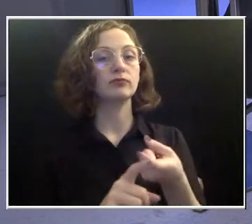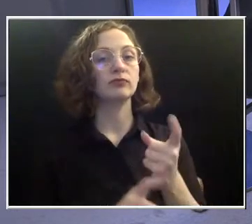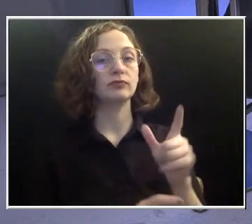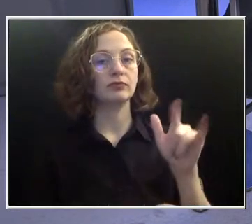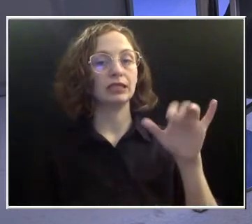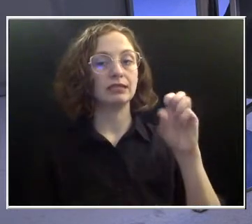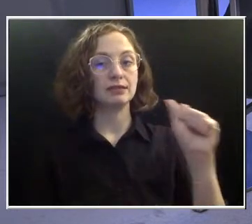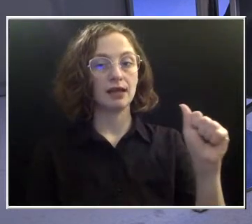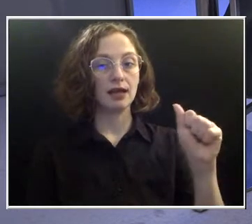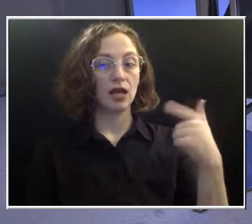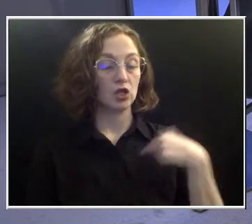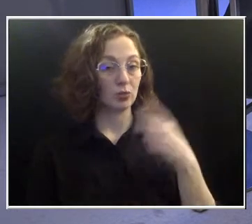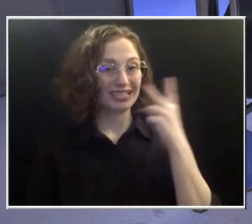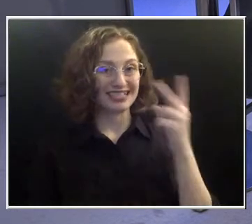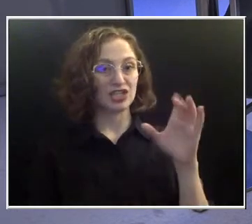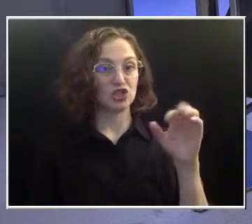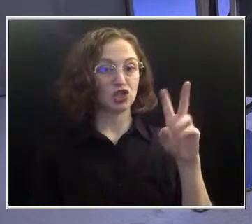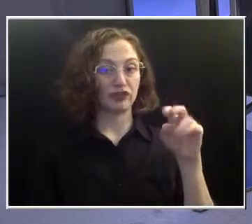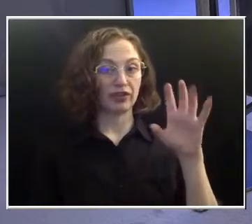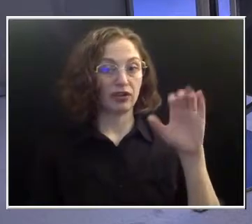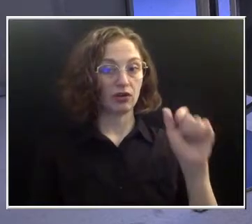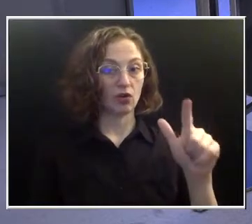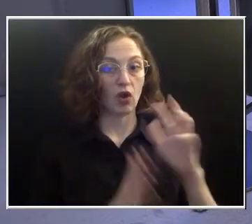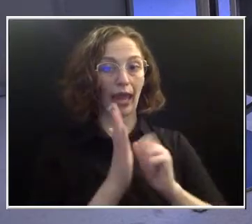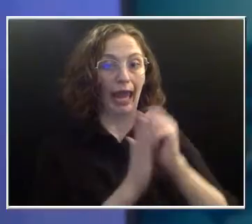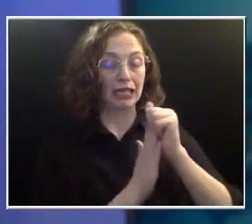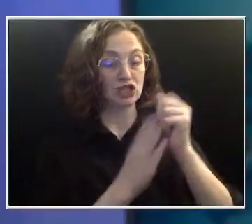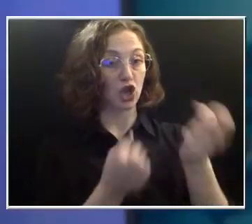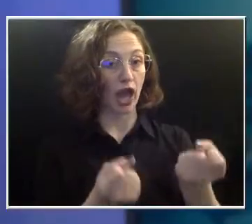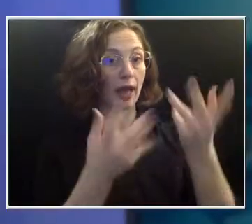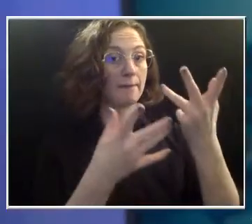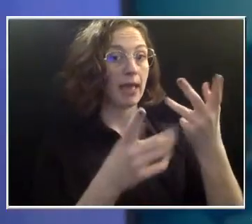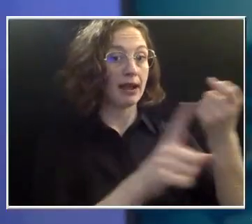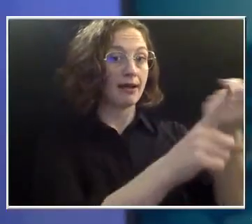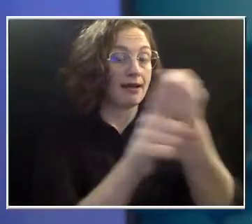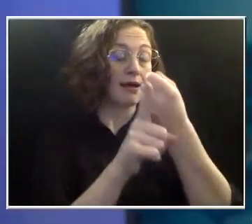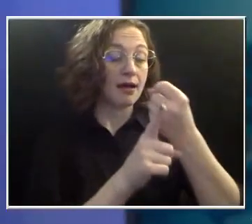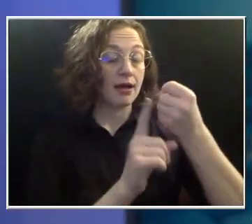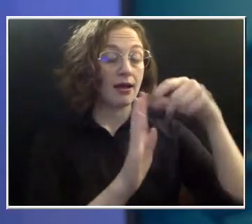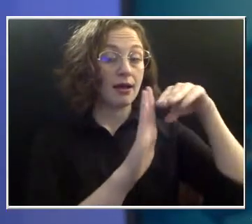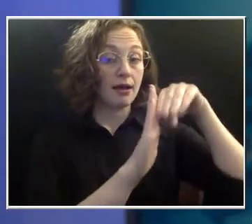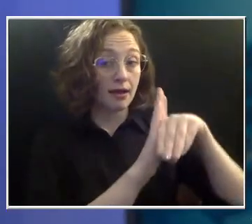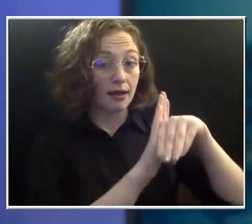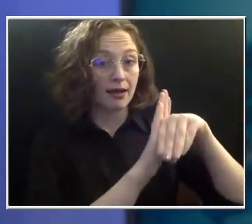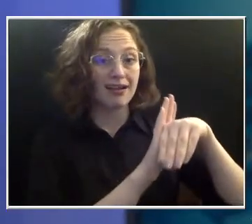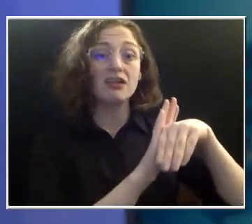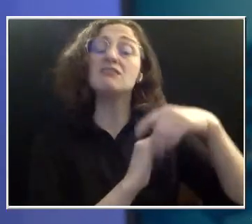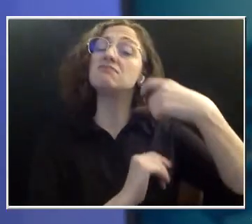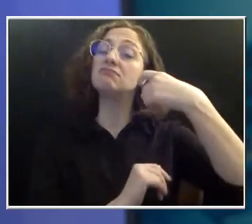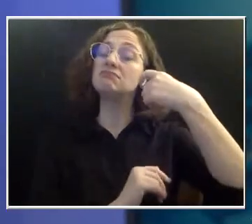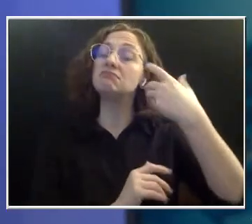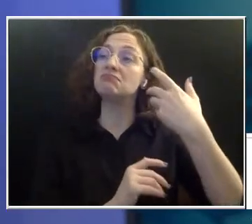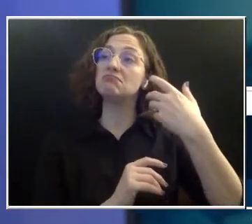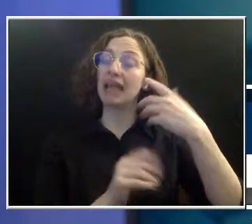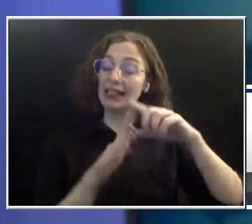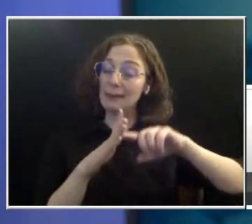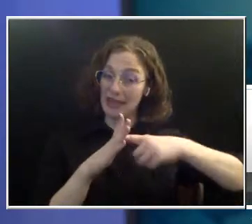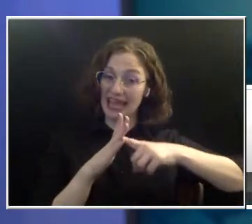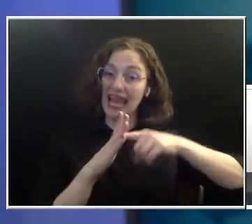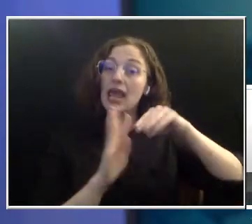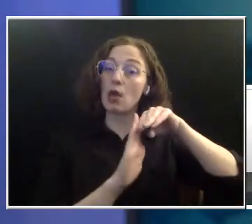do we know? They initially declined for a bit, and now they're kind of at a stalemate, actually. So we're sort of hanging